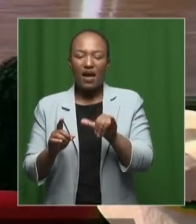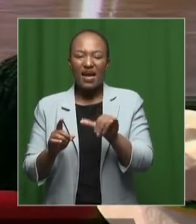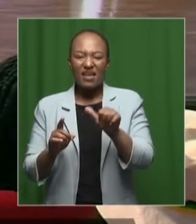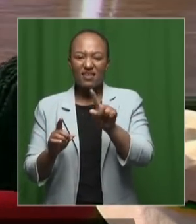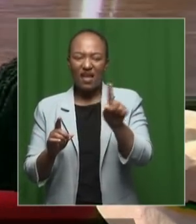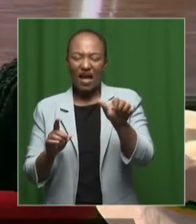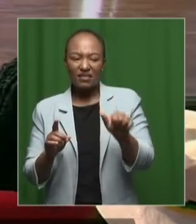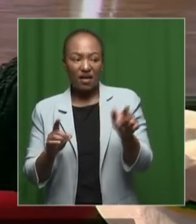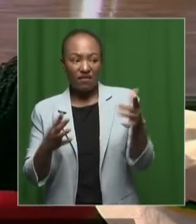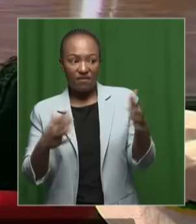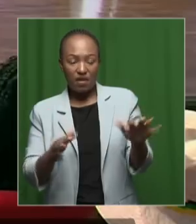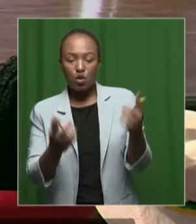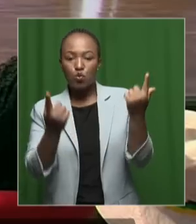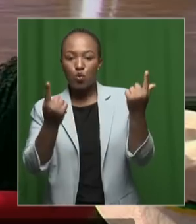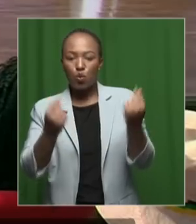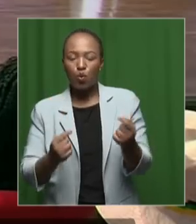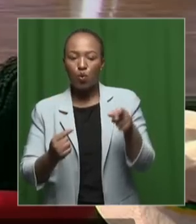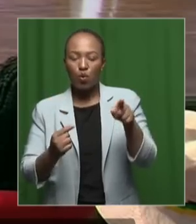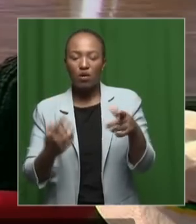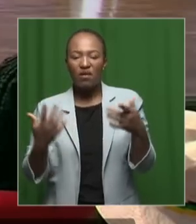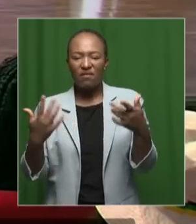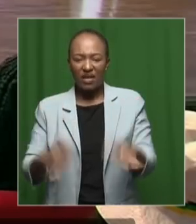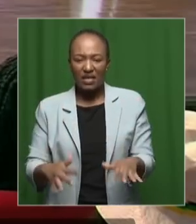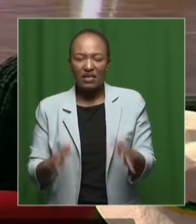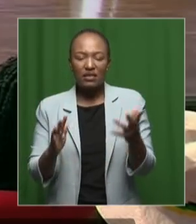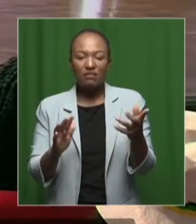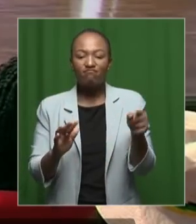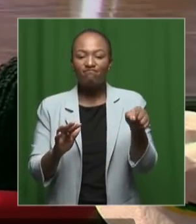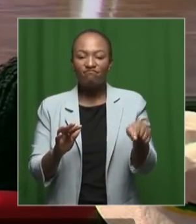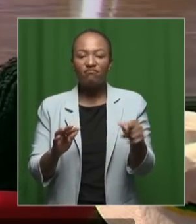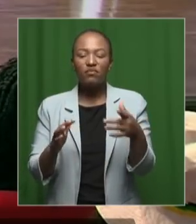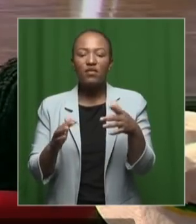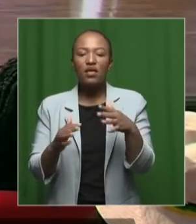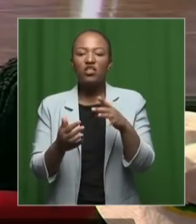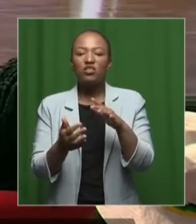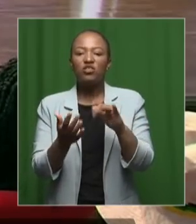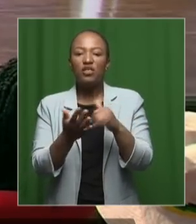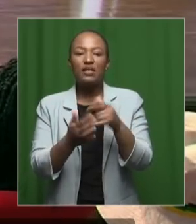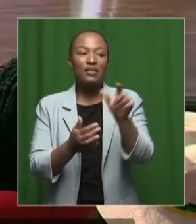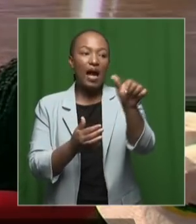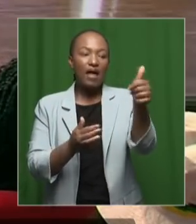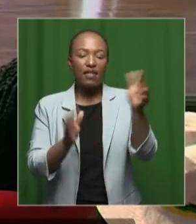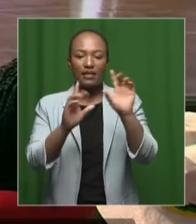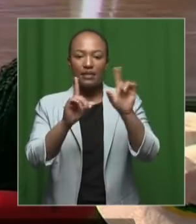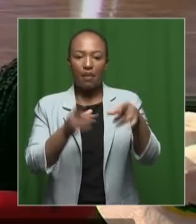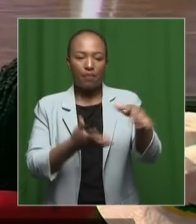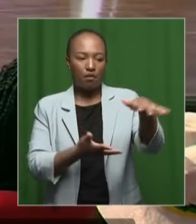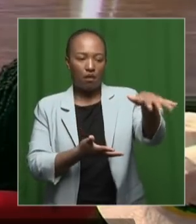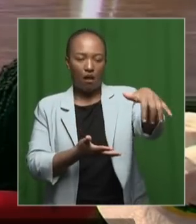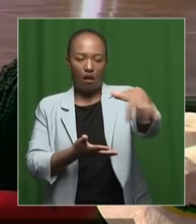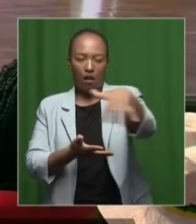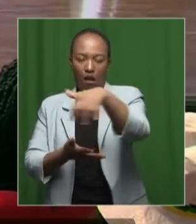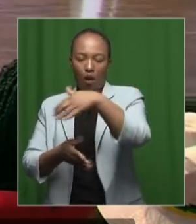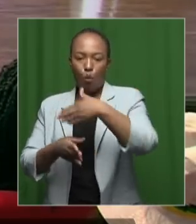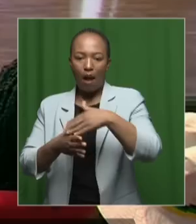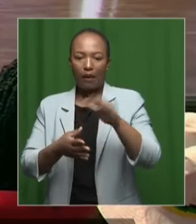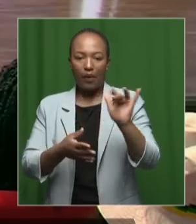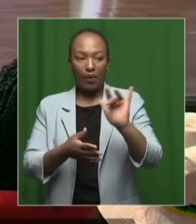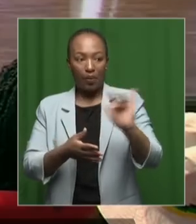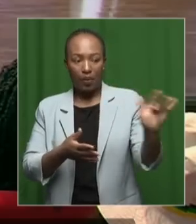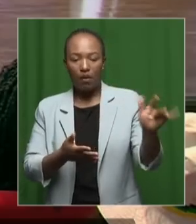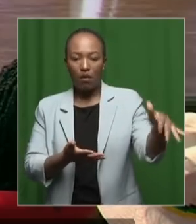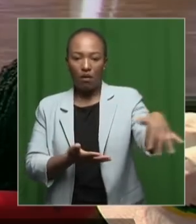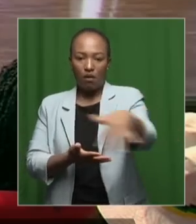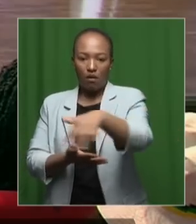done there, is just consolidated a lot of already existing vacancies in other departments and put them into this thing and call it